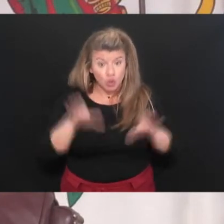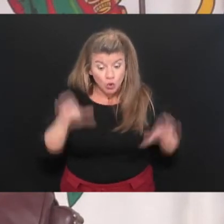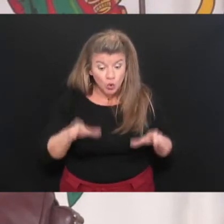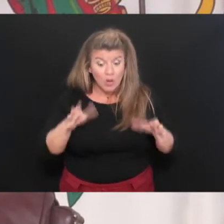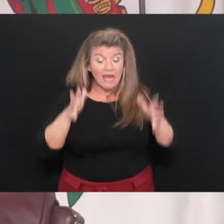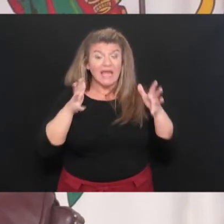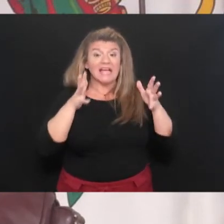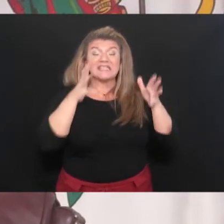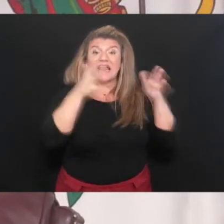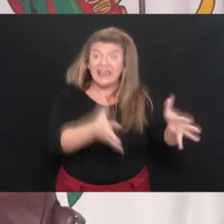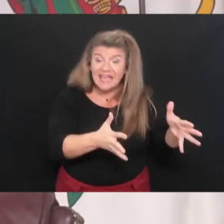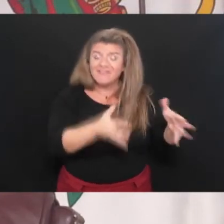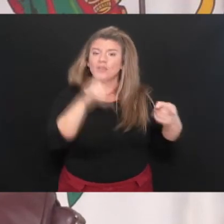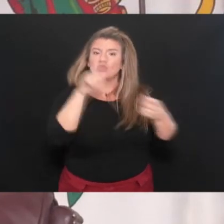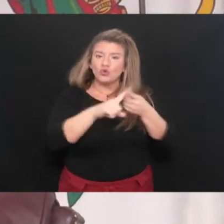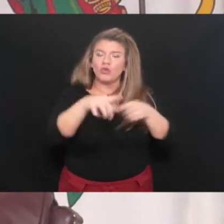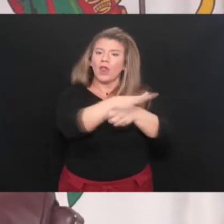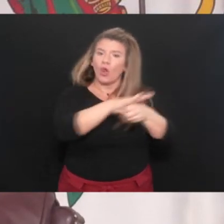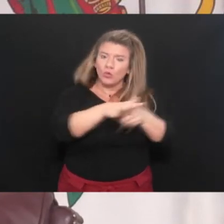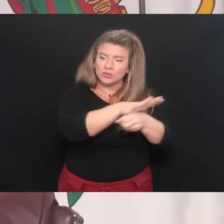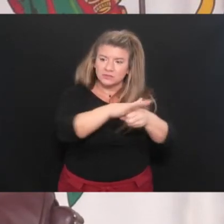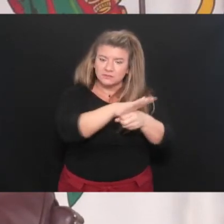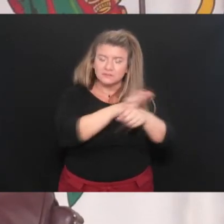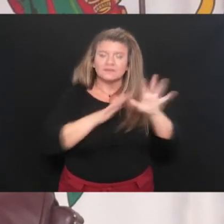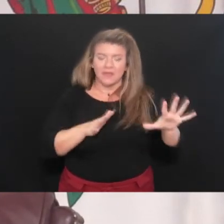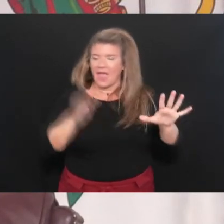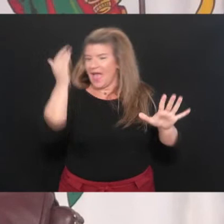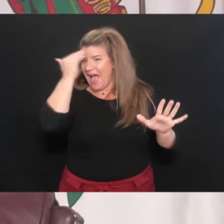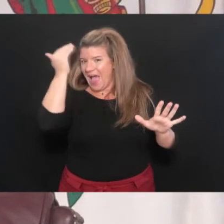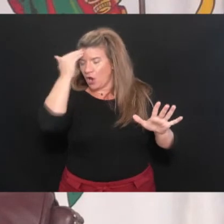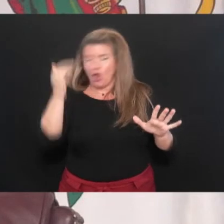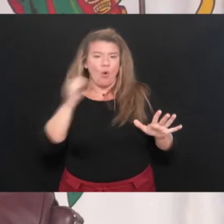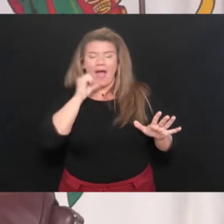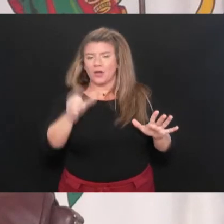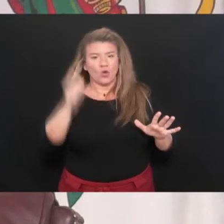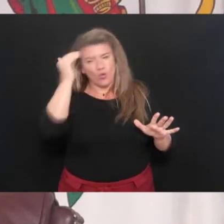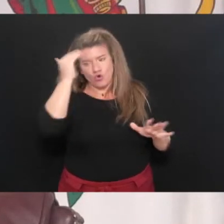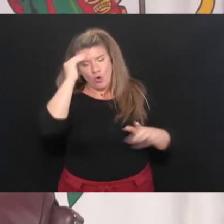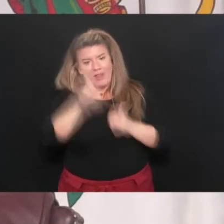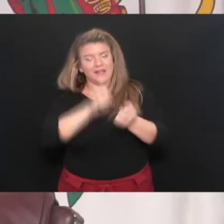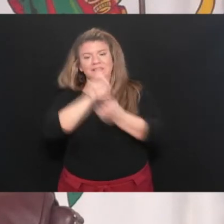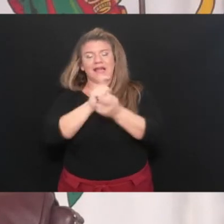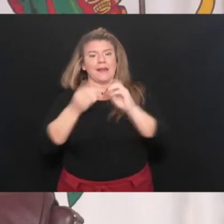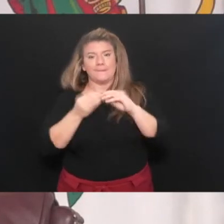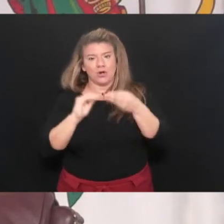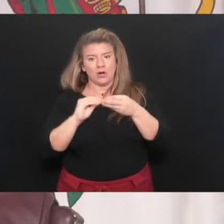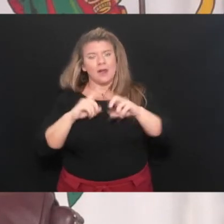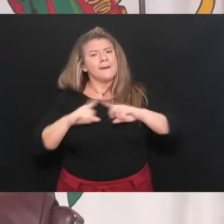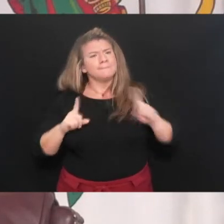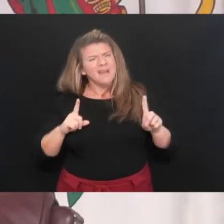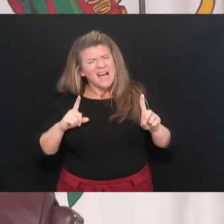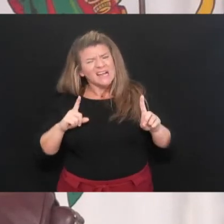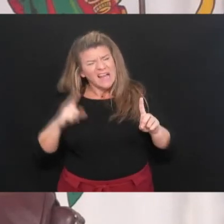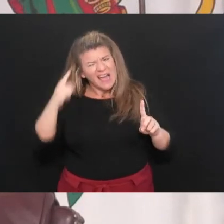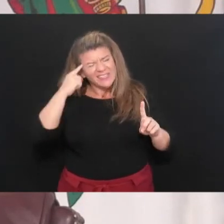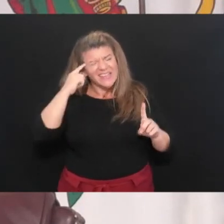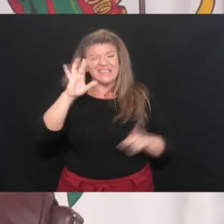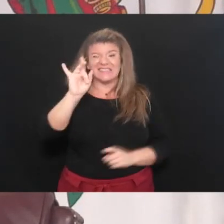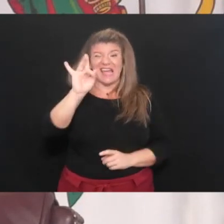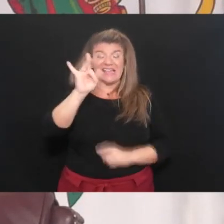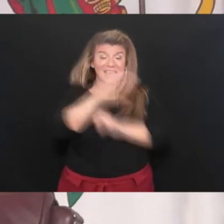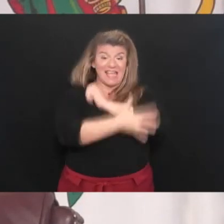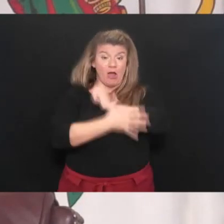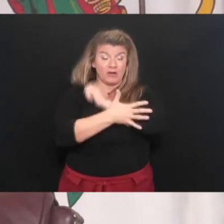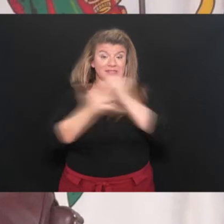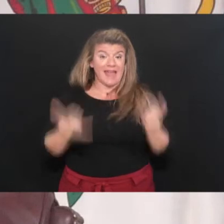it to the locals. I know that I don't know exactly the number, but I think it's 18 counties